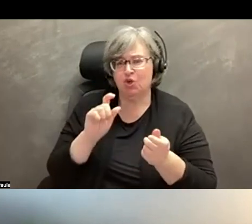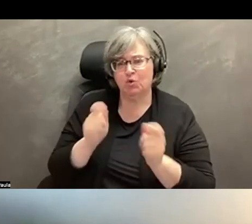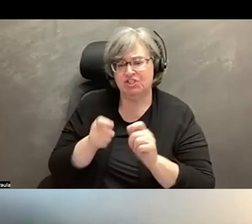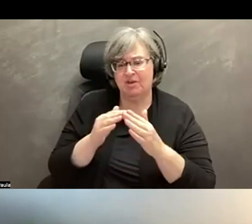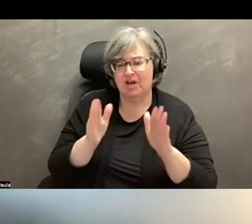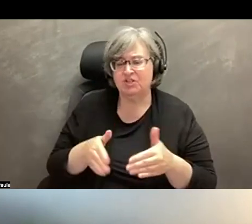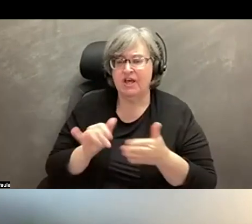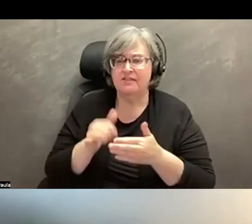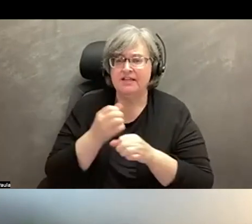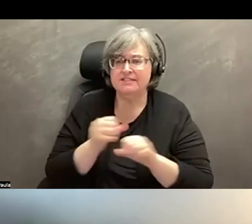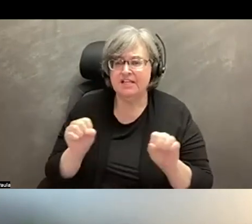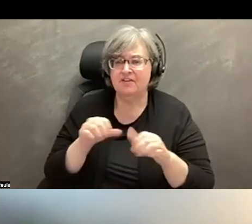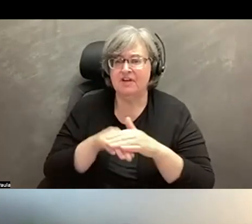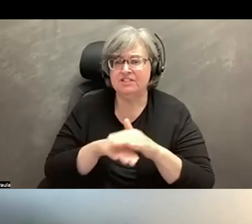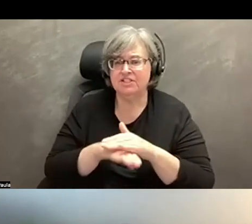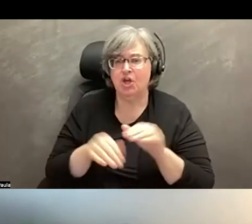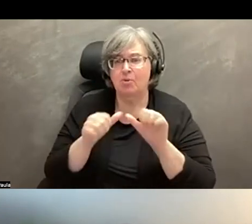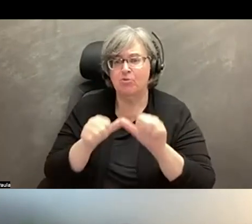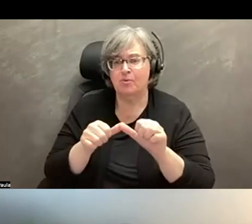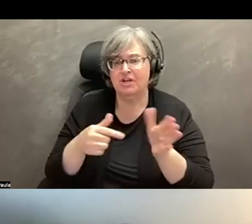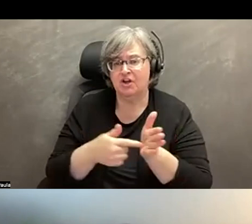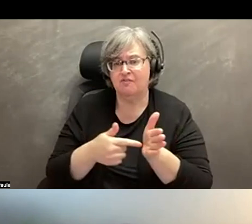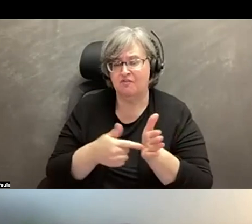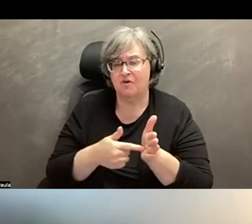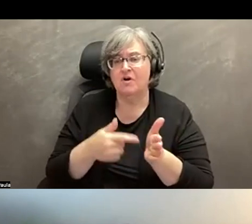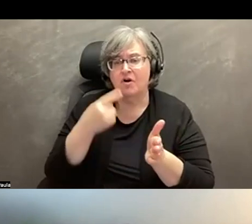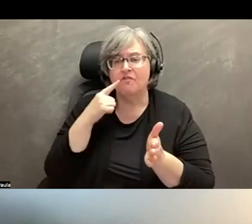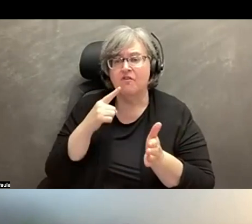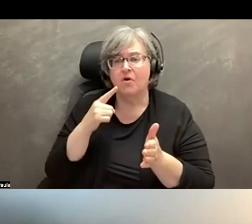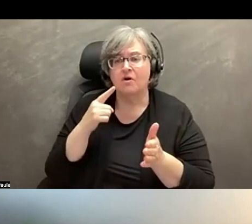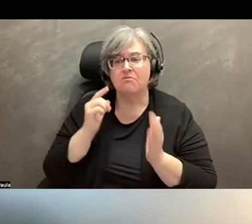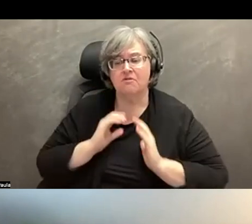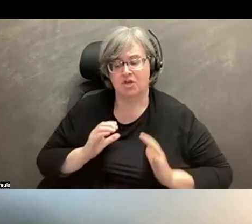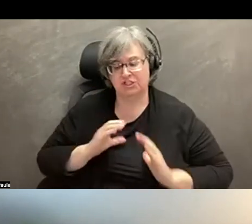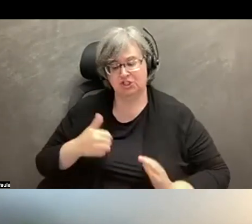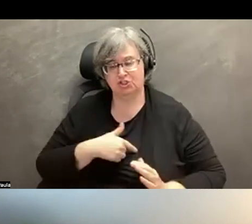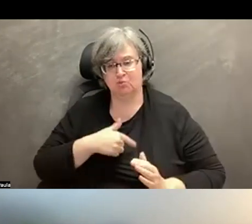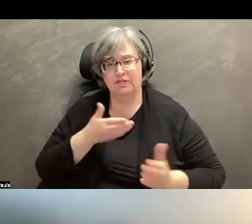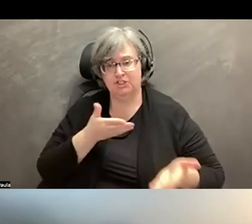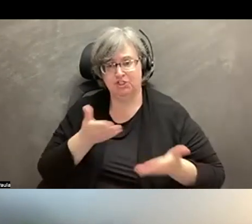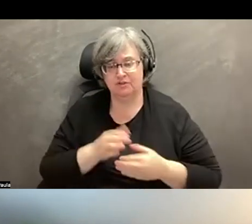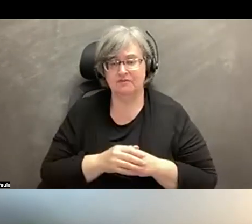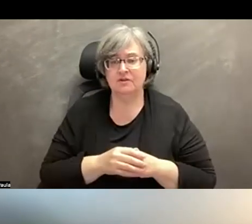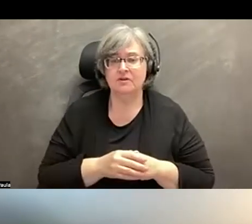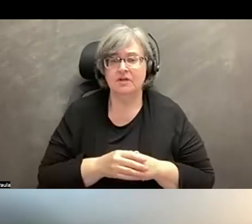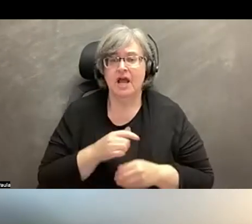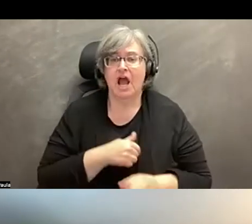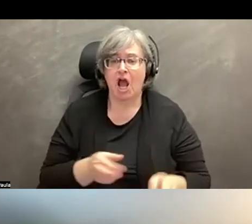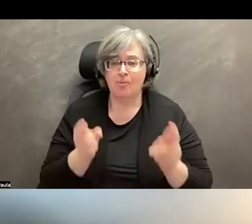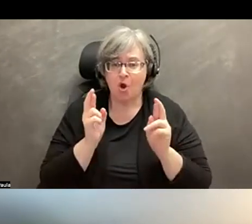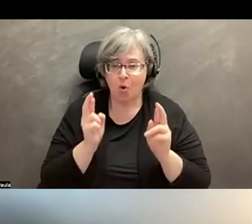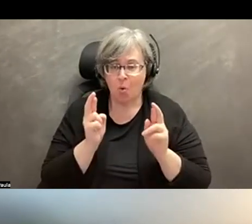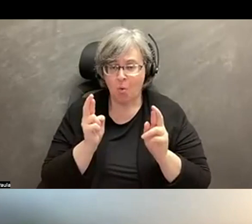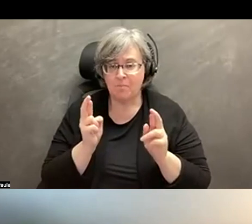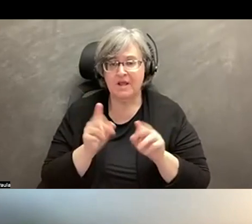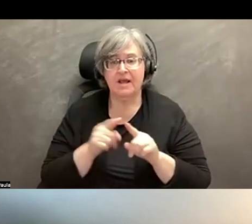safe, accessible, permanent, and affordable for the constituents that we serve. And so I'm hoping as